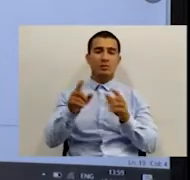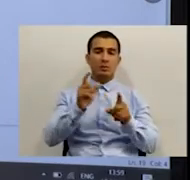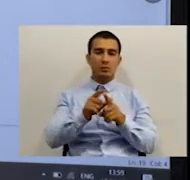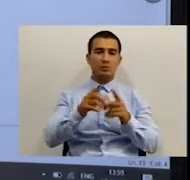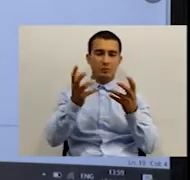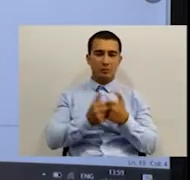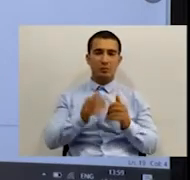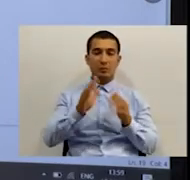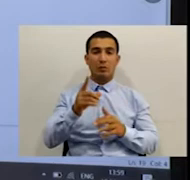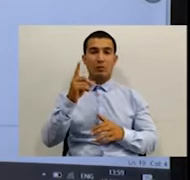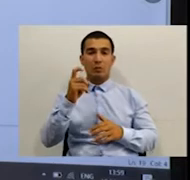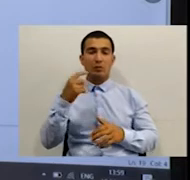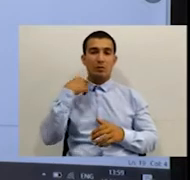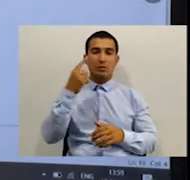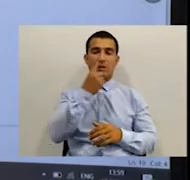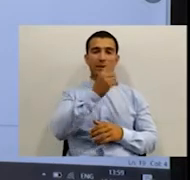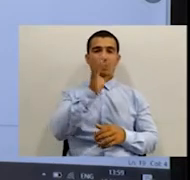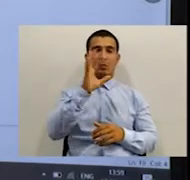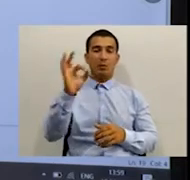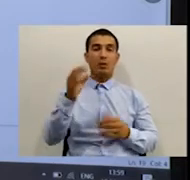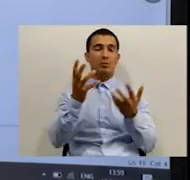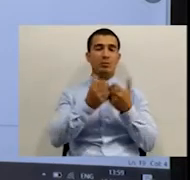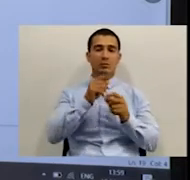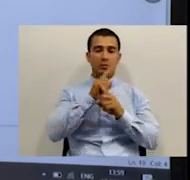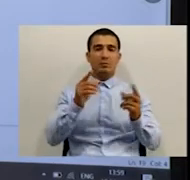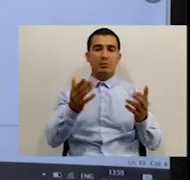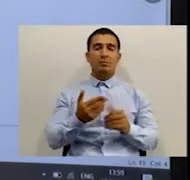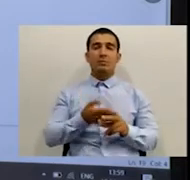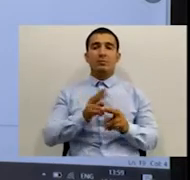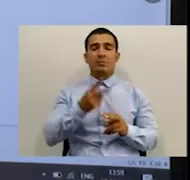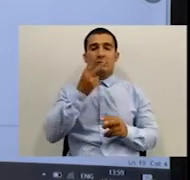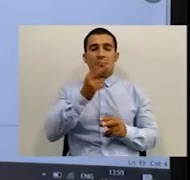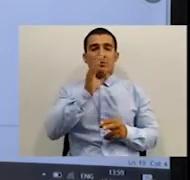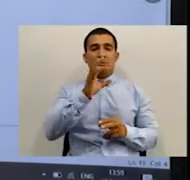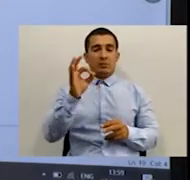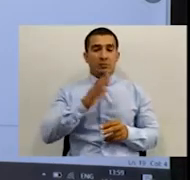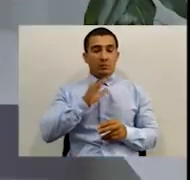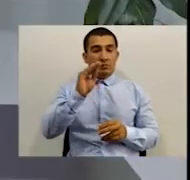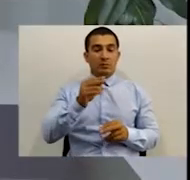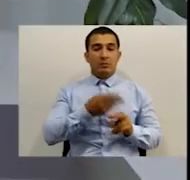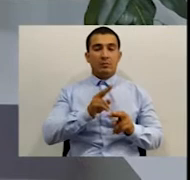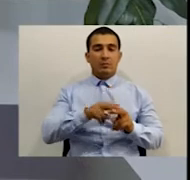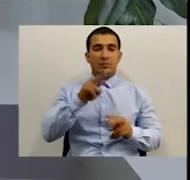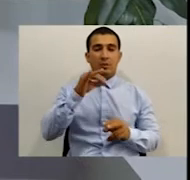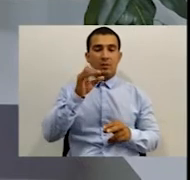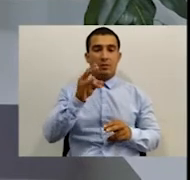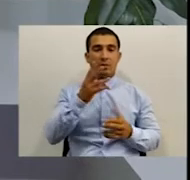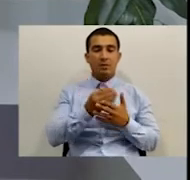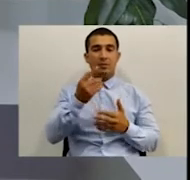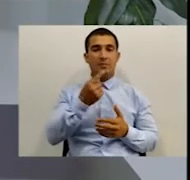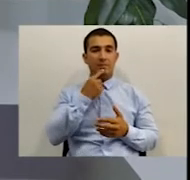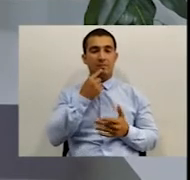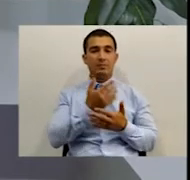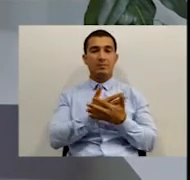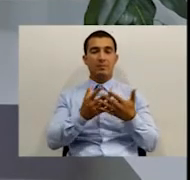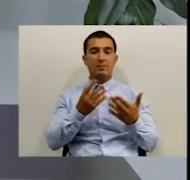99 soni ham kiradi. Aynan mana shu sonlar to'plamini o'z ichiga oladi. Ana endi 2 nuqta qo'ydik. Bu Python